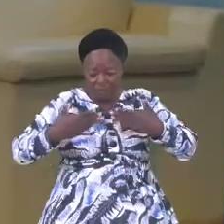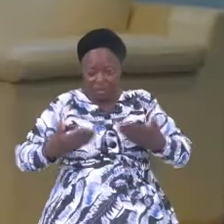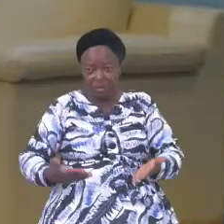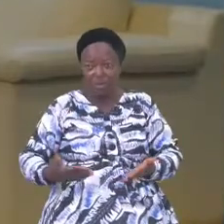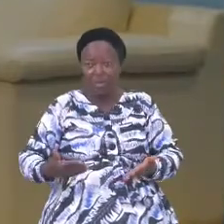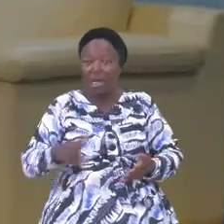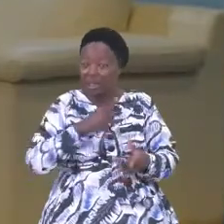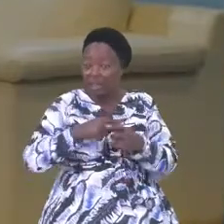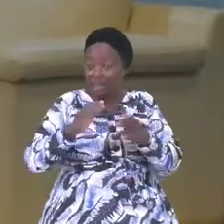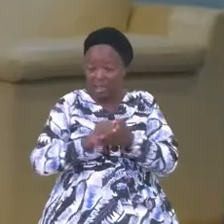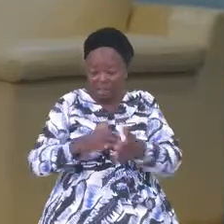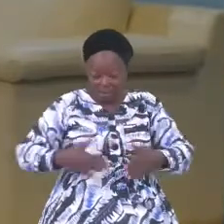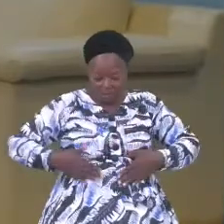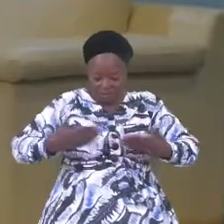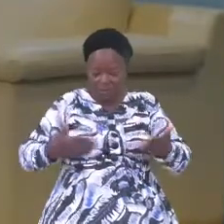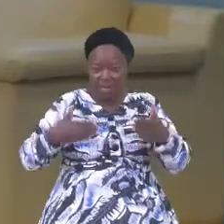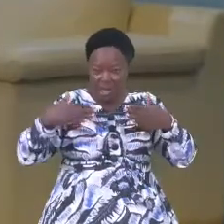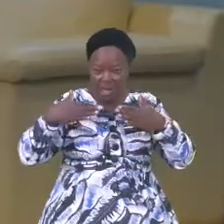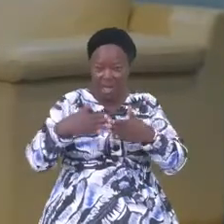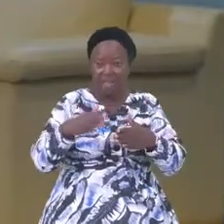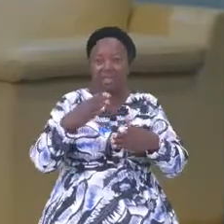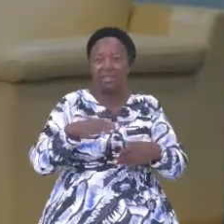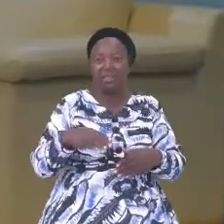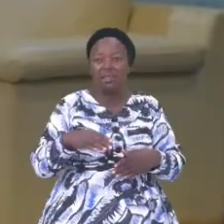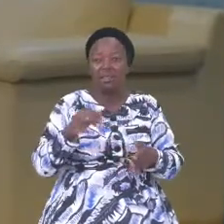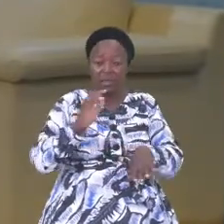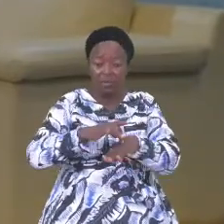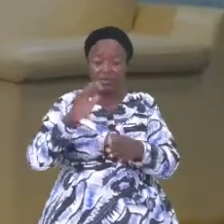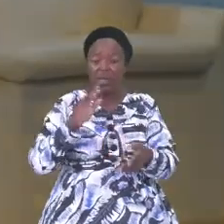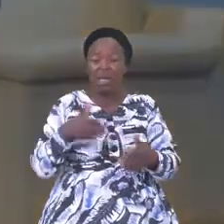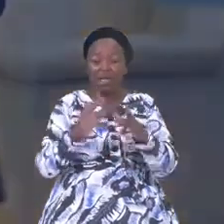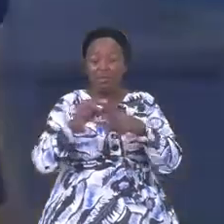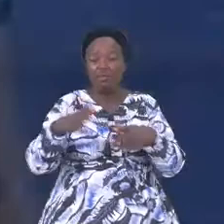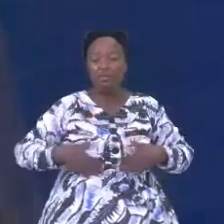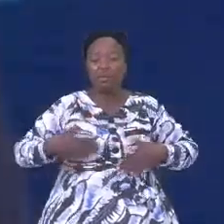on, hold on. That word confession. There are people,